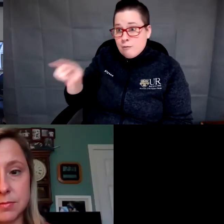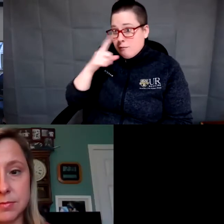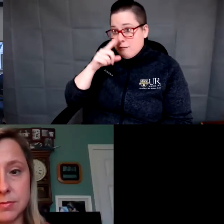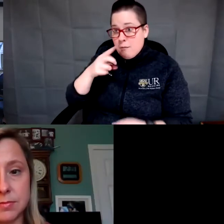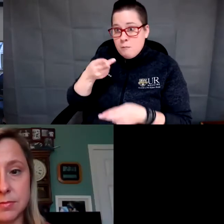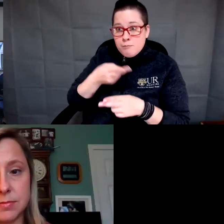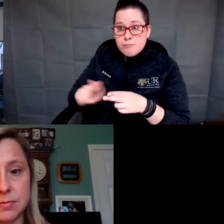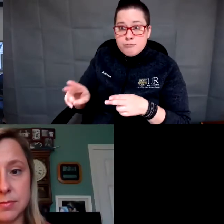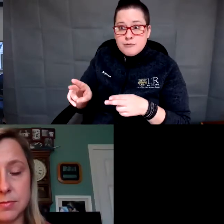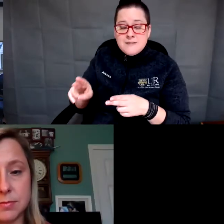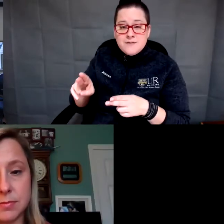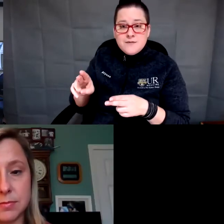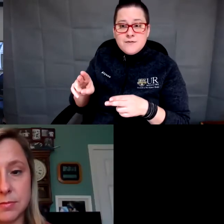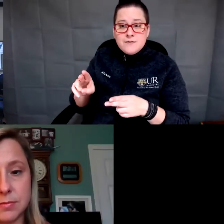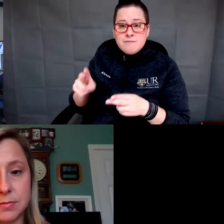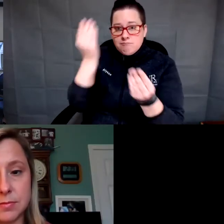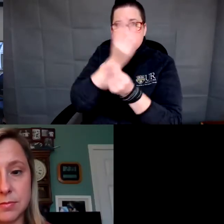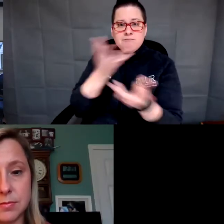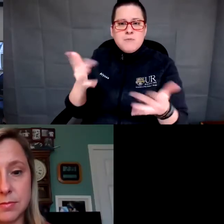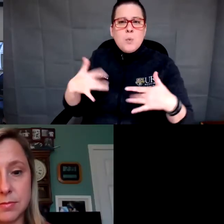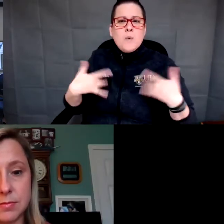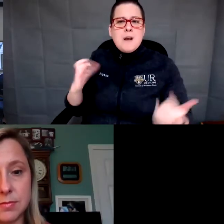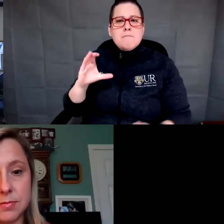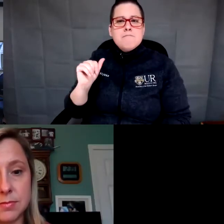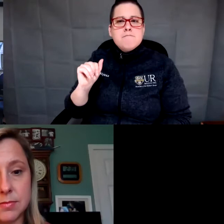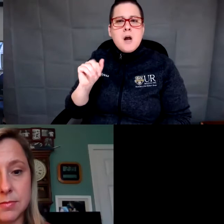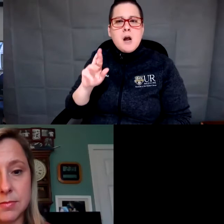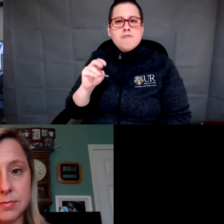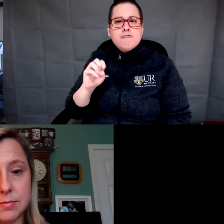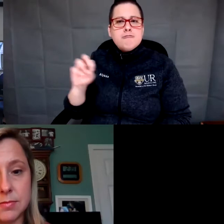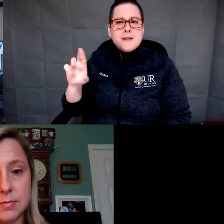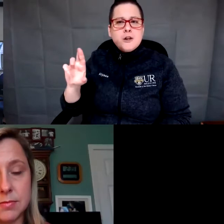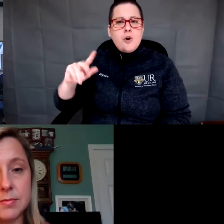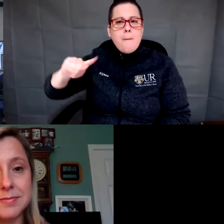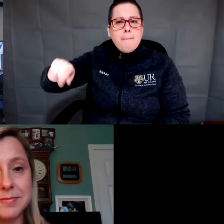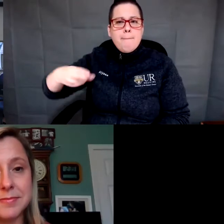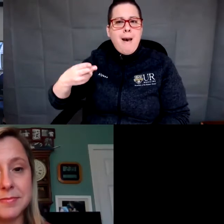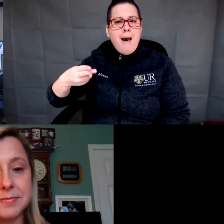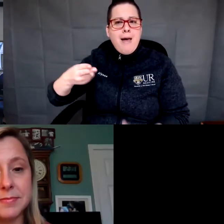on the Career Path Modernization Project.